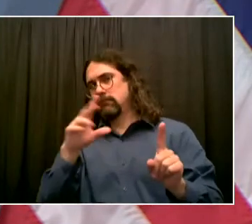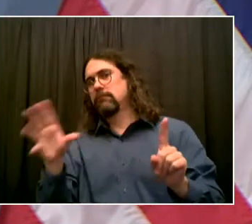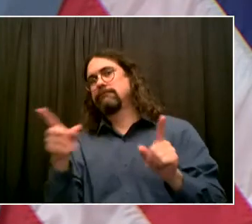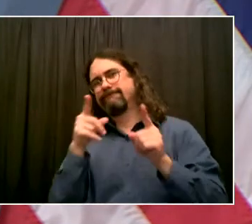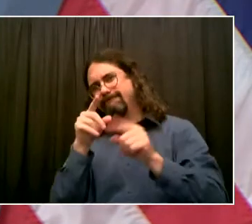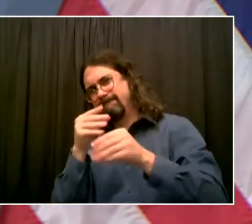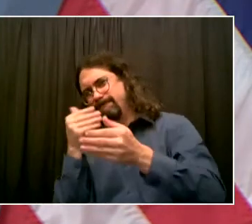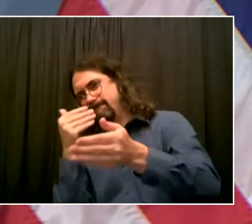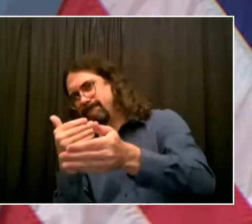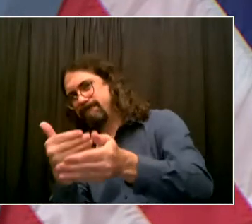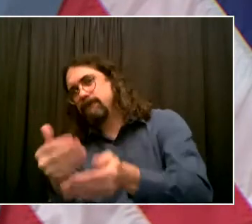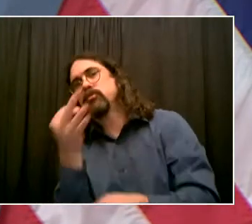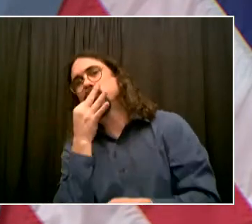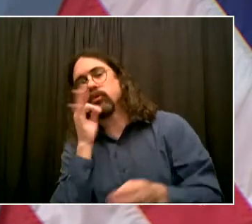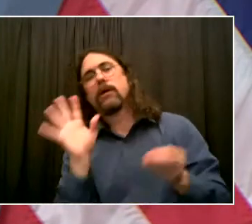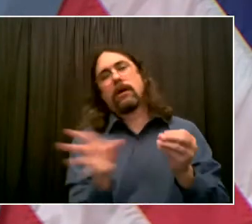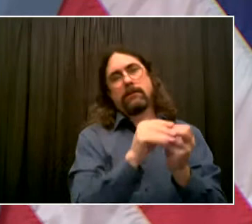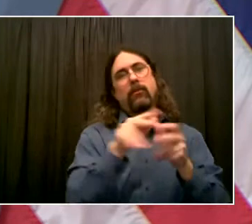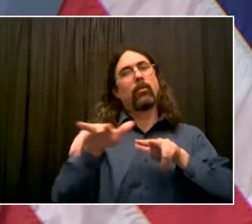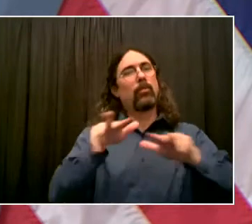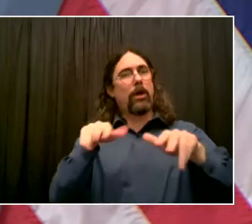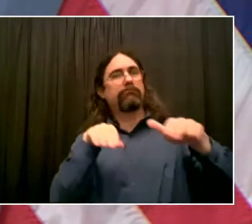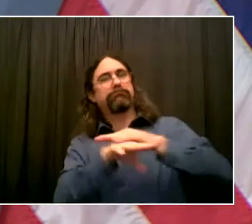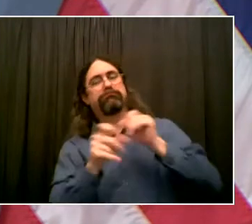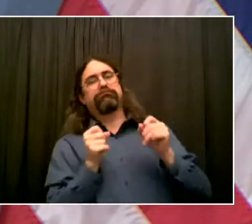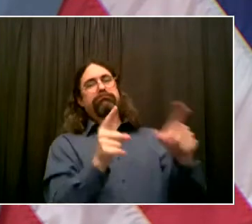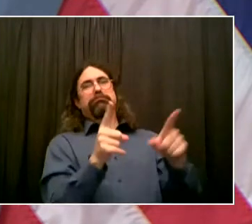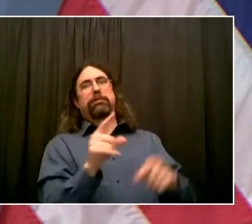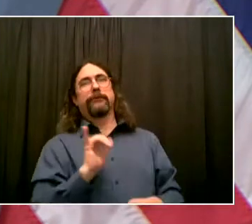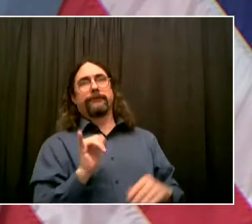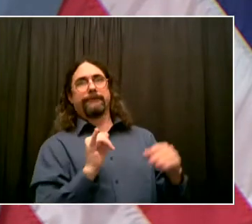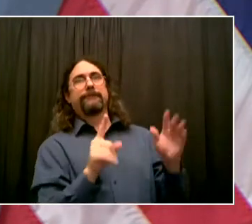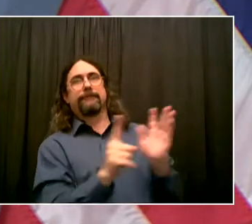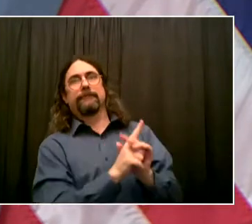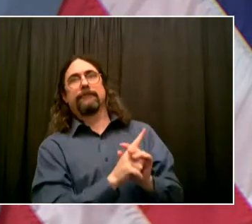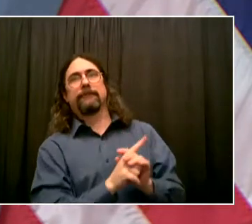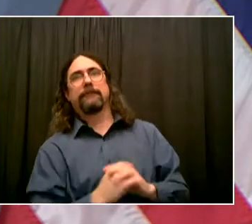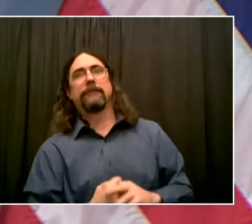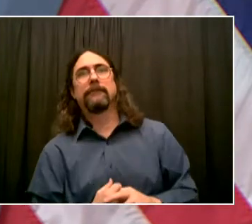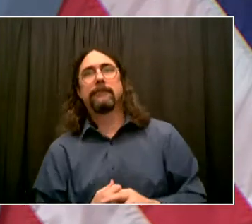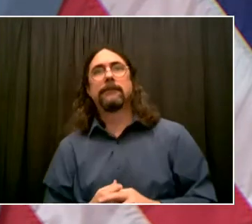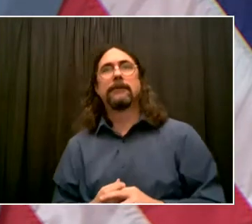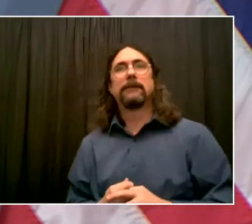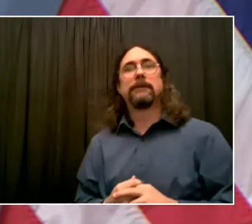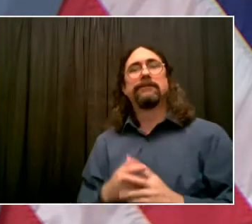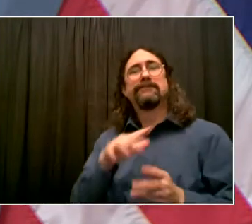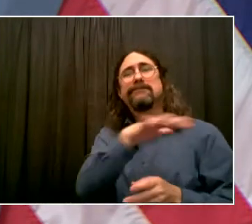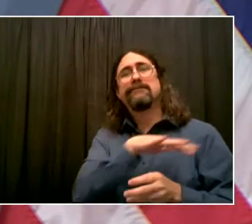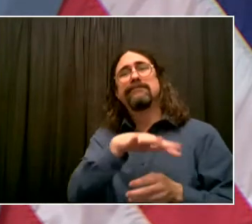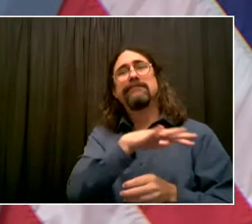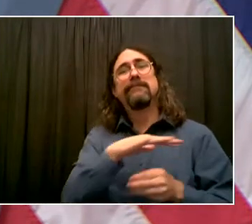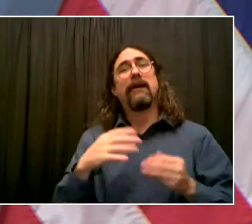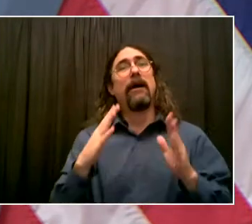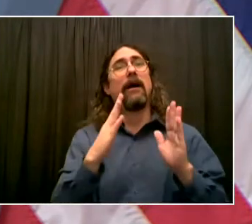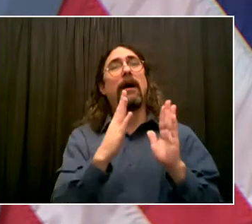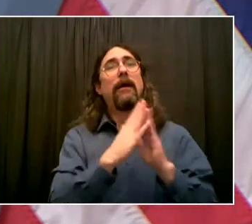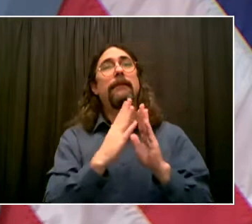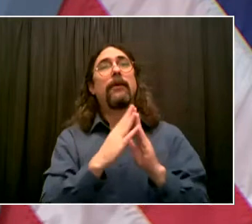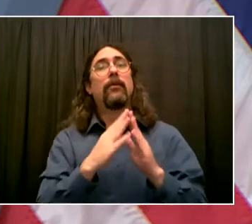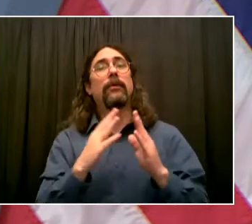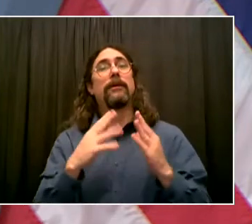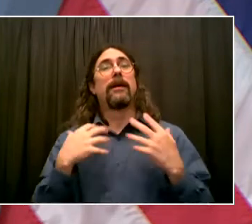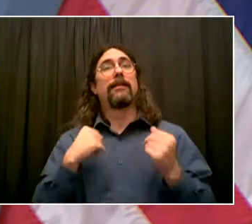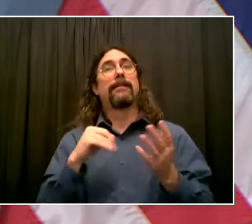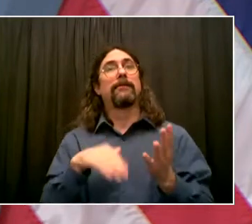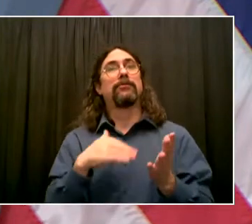ensuring that they have the chance to set their patients up with vaccination, either on site